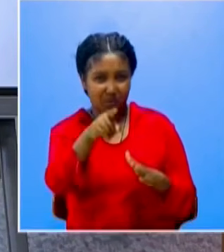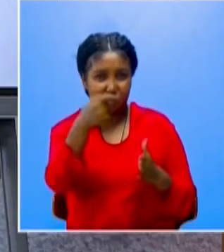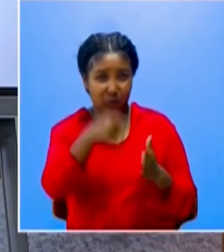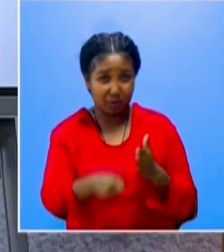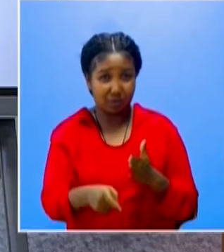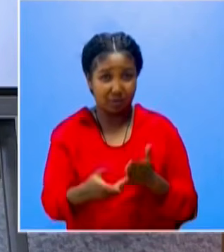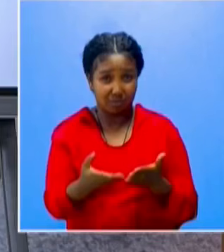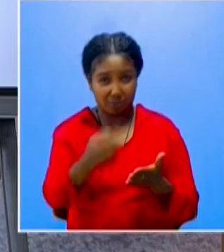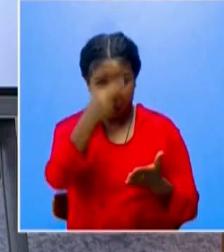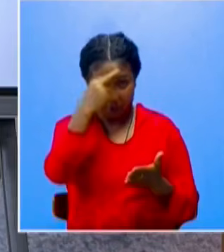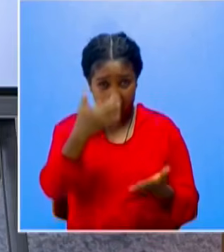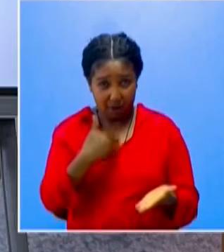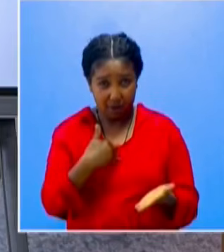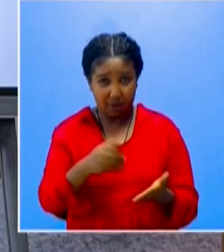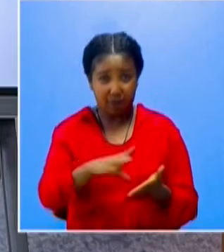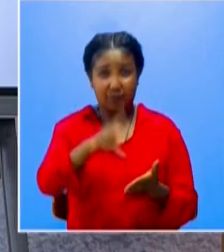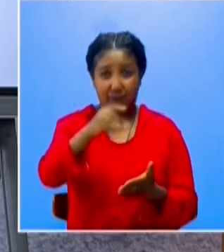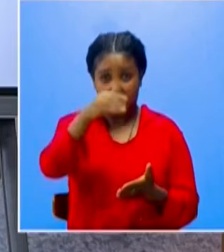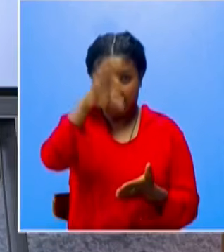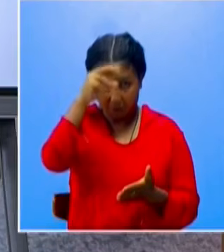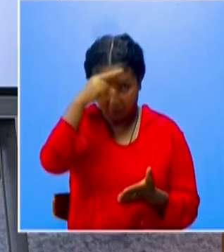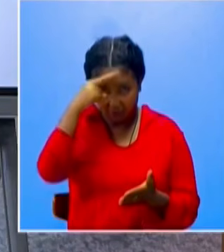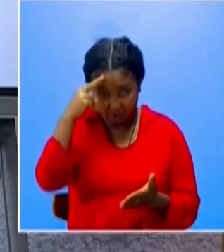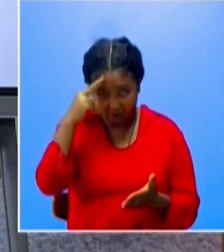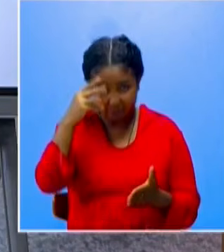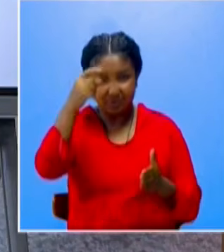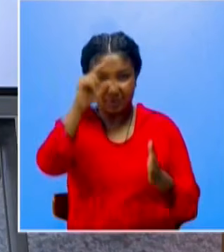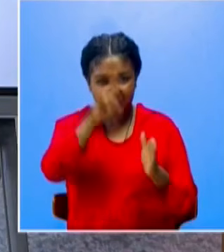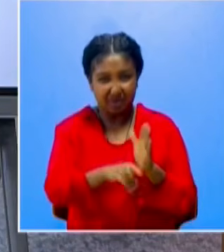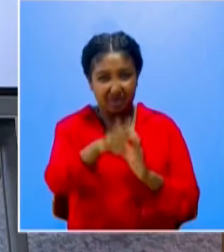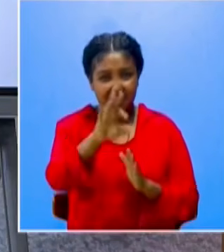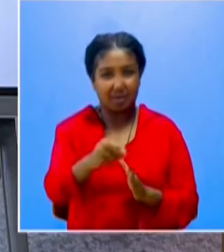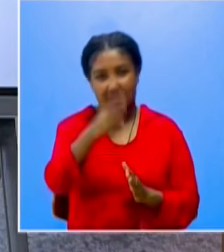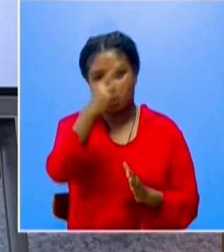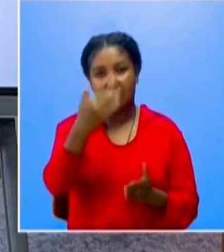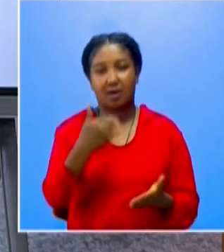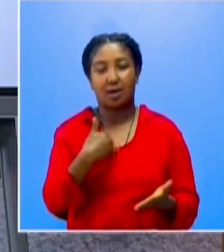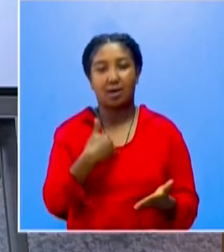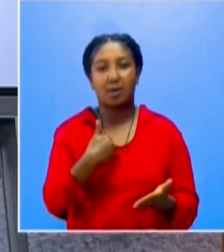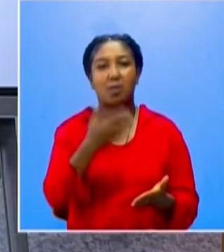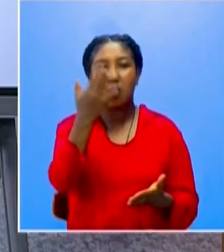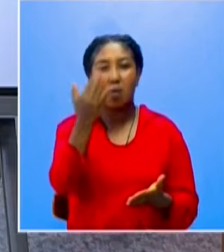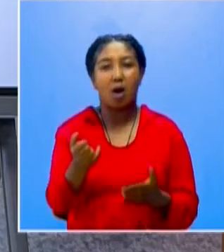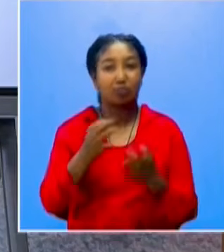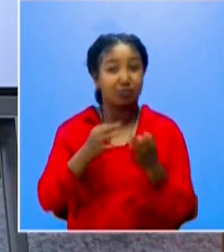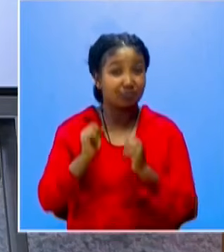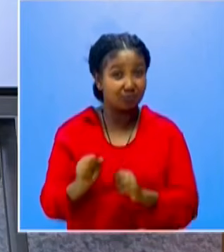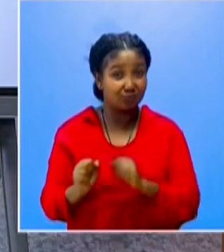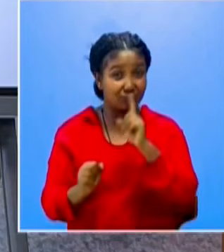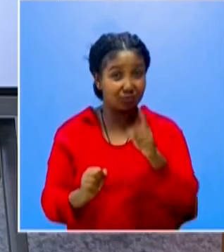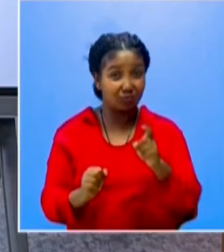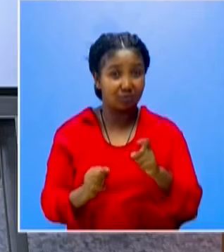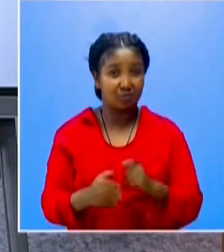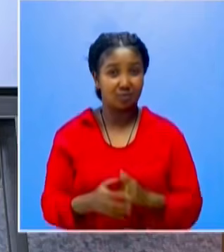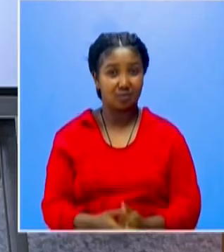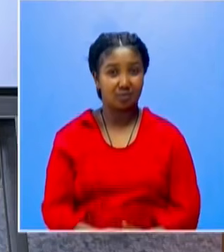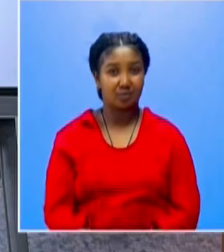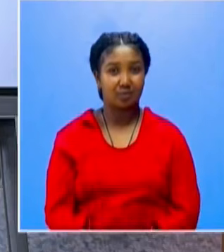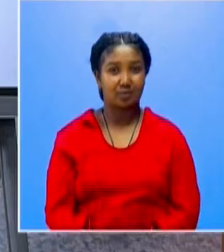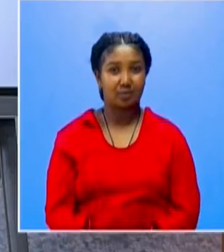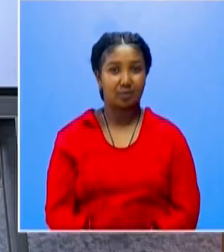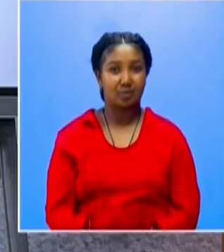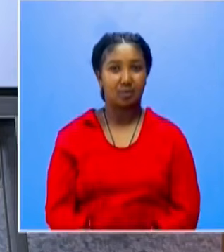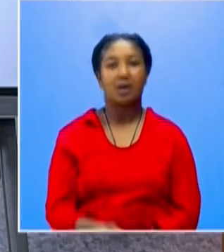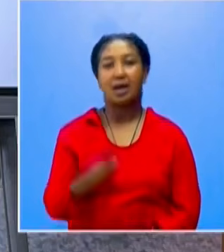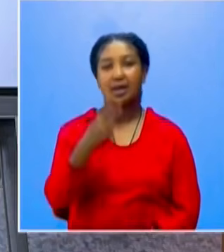always a cause, yeah? So, a cause is what? The reason. And effect, result. Let